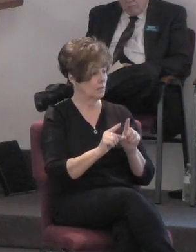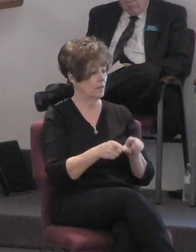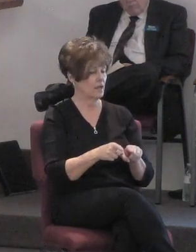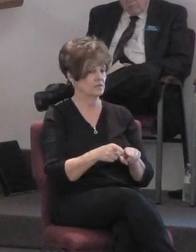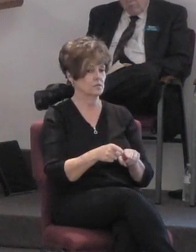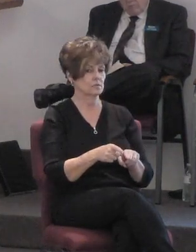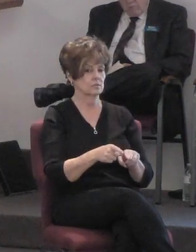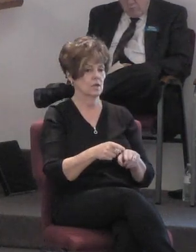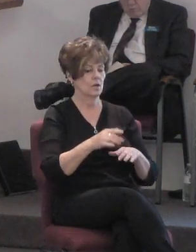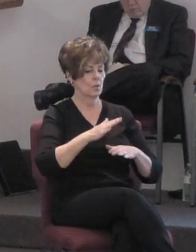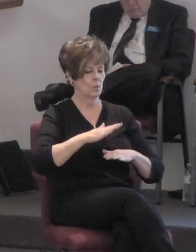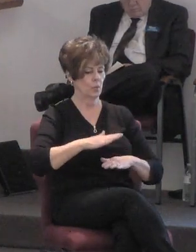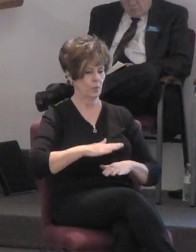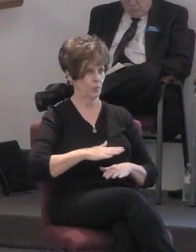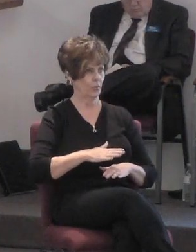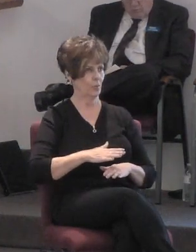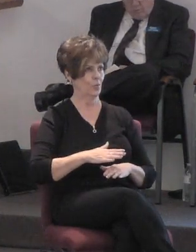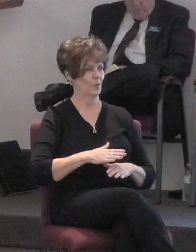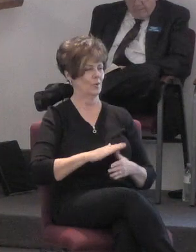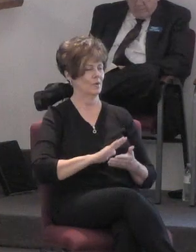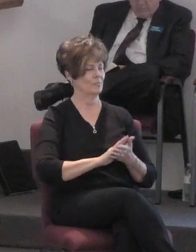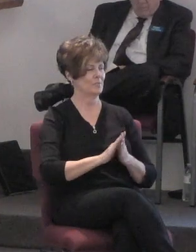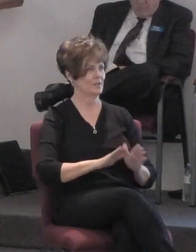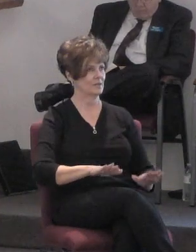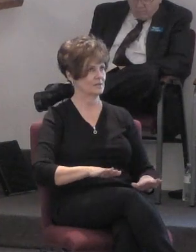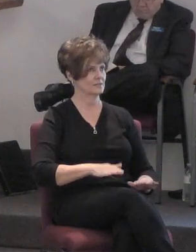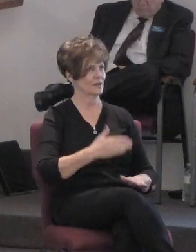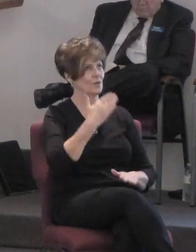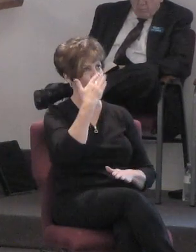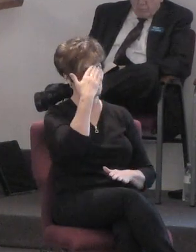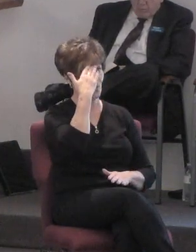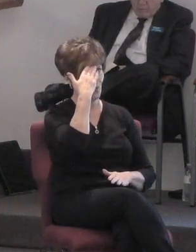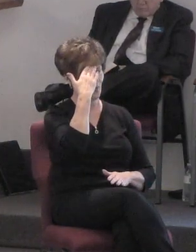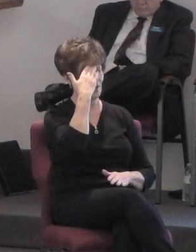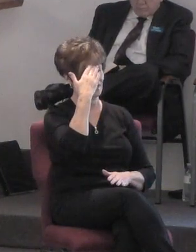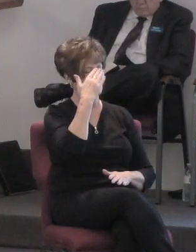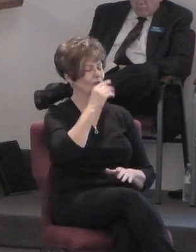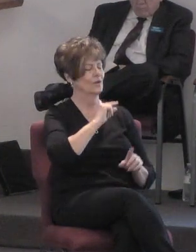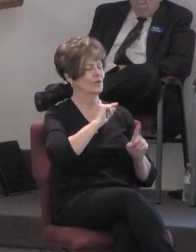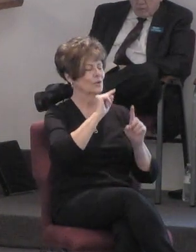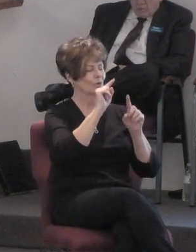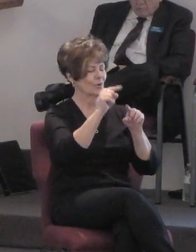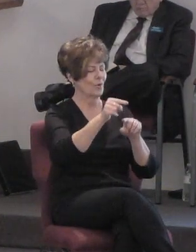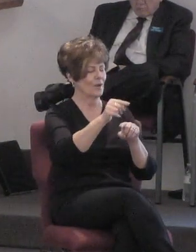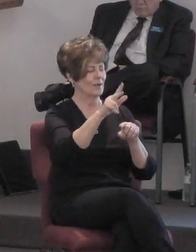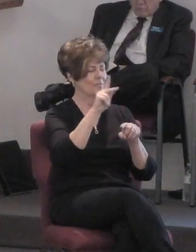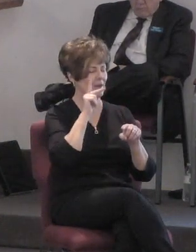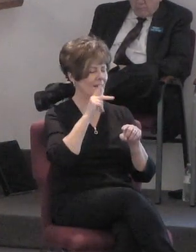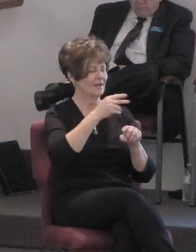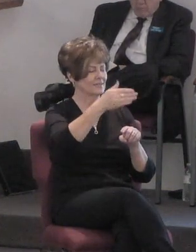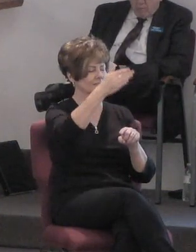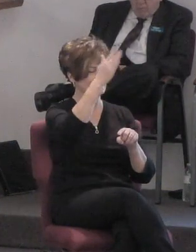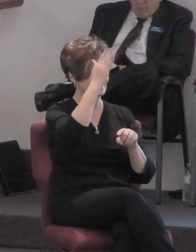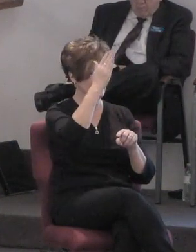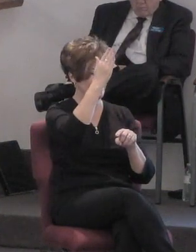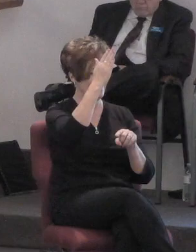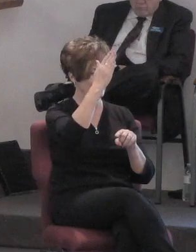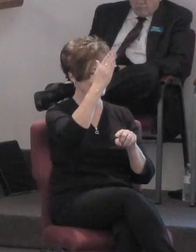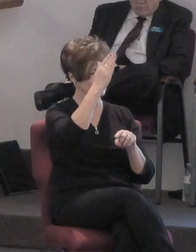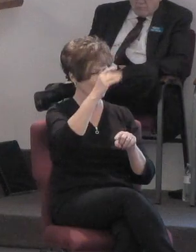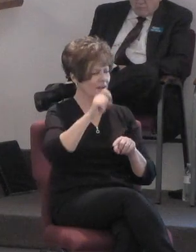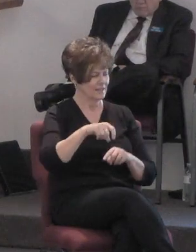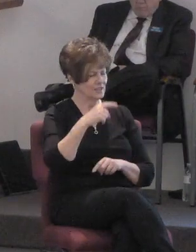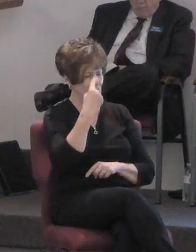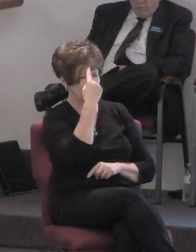He knew that he had come forth from God. He knew he was going back to God. Listen, none of us will be afraid to die. Now, I need you to hear this very